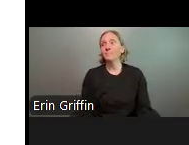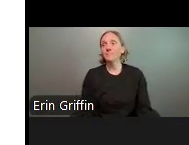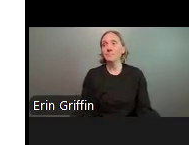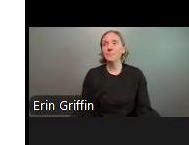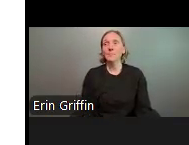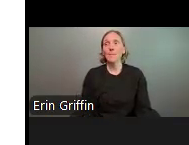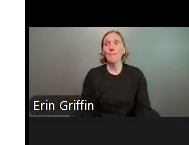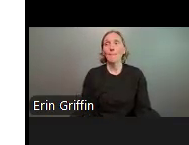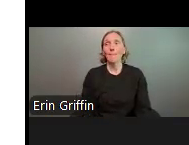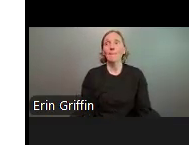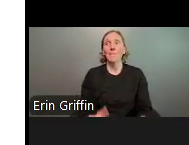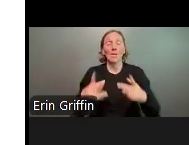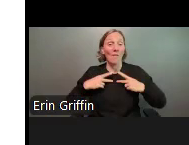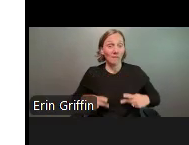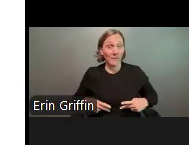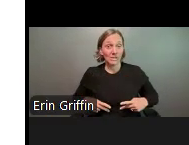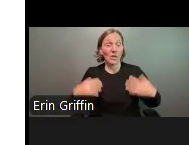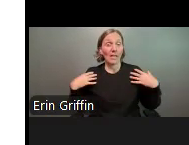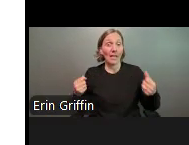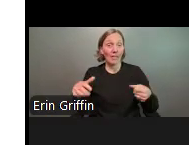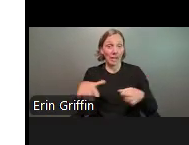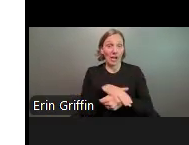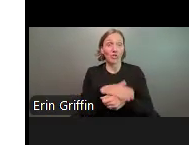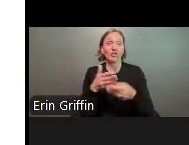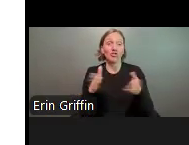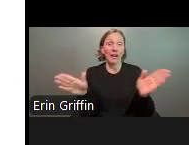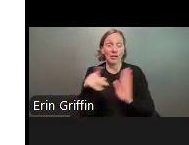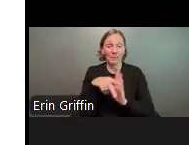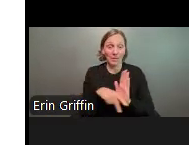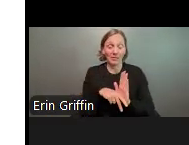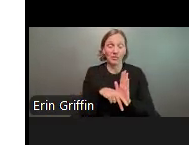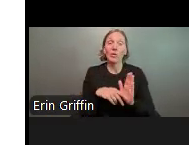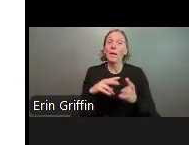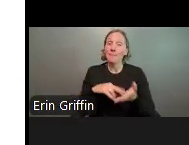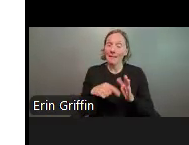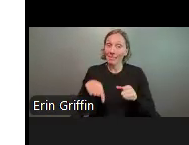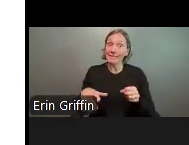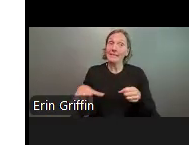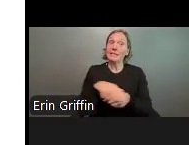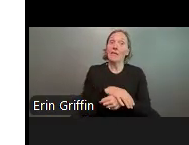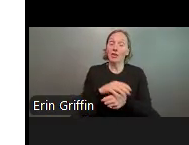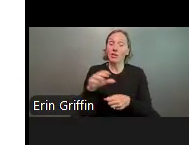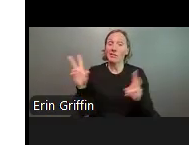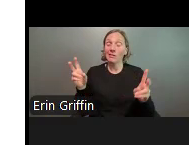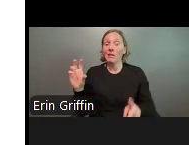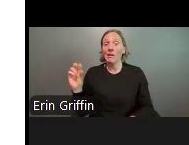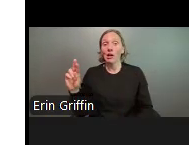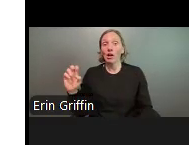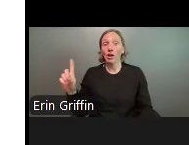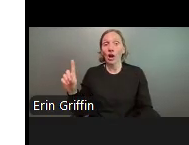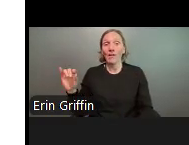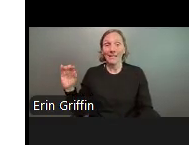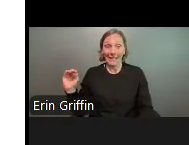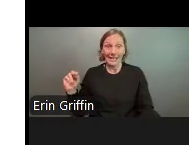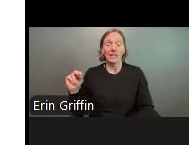General principles for physical health coverage. Again, this is covered and carved in, meaning the plans provide these services